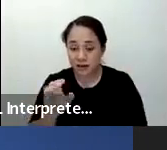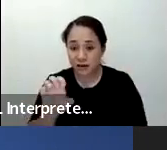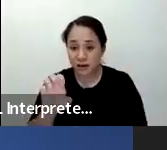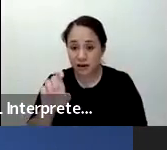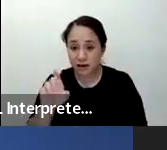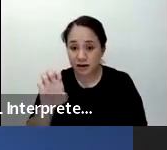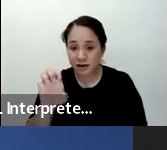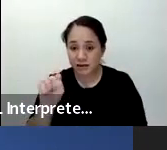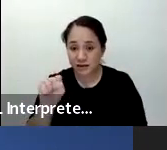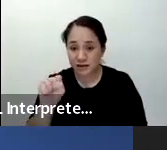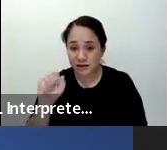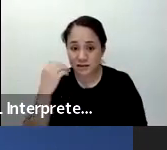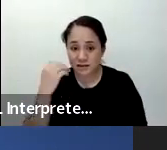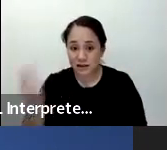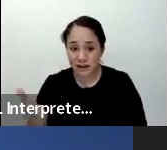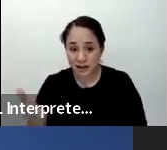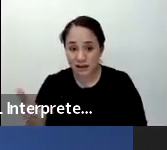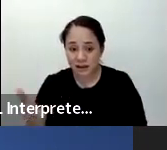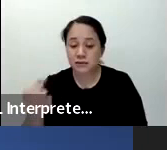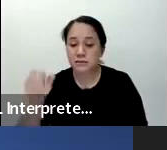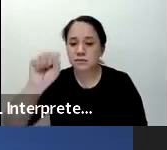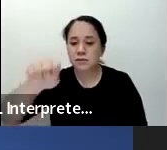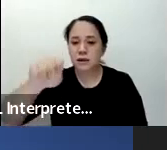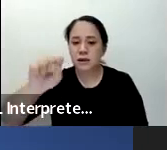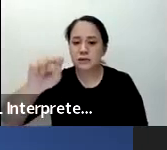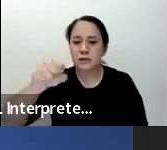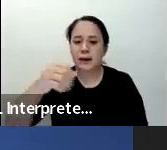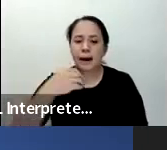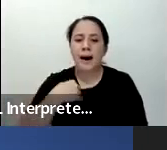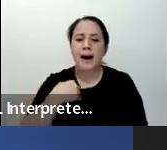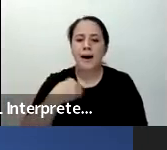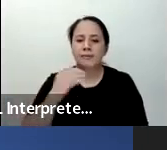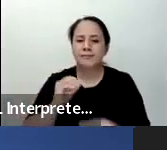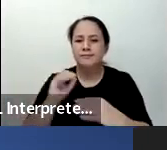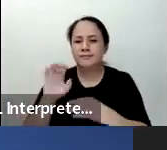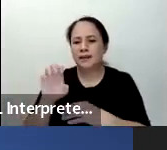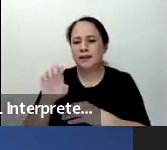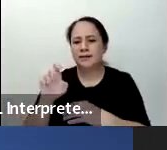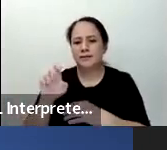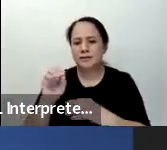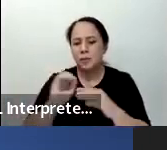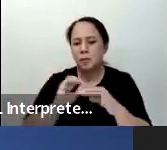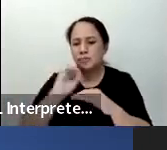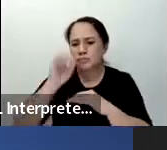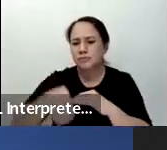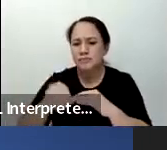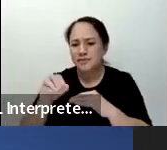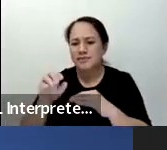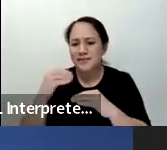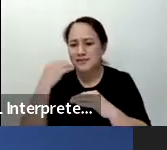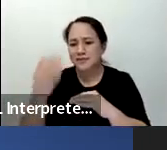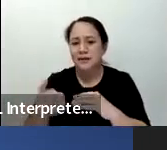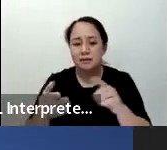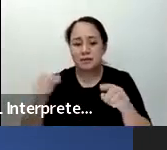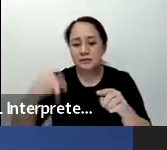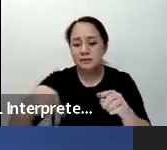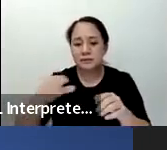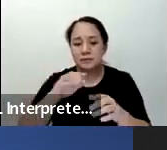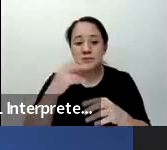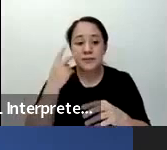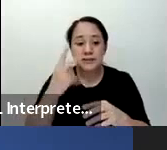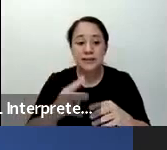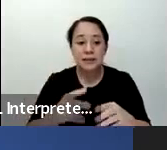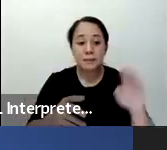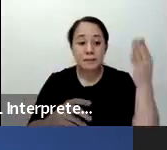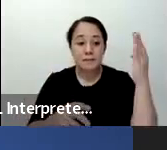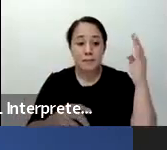answer is actually yes, we have excess deaths in the country. And as you can see here in this slide, the blue